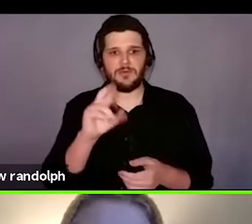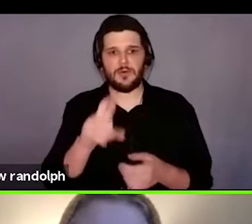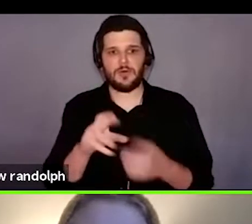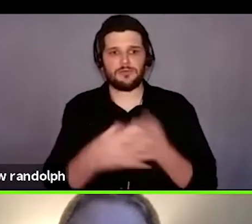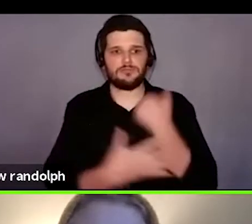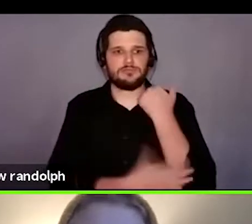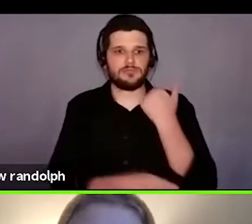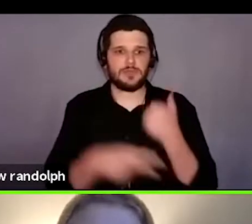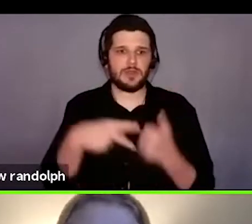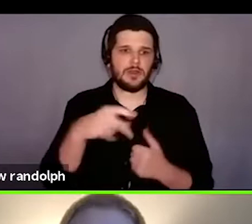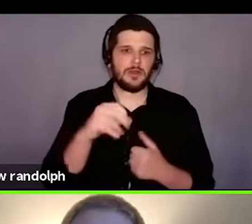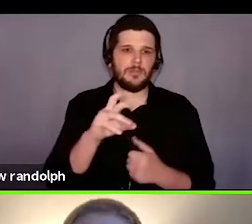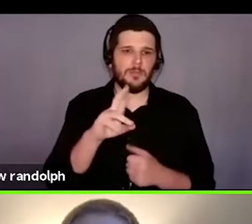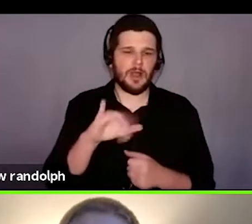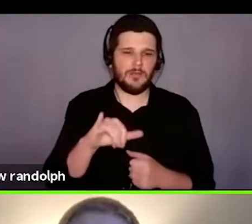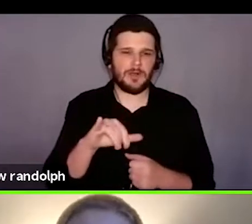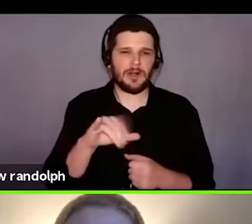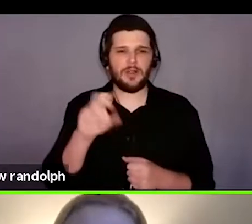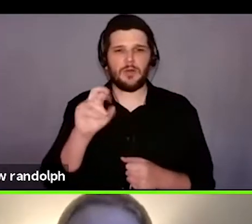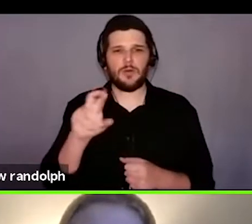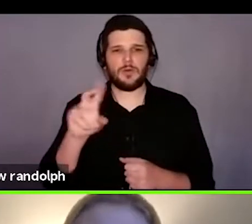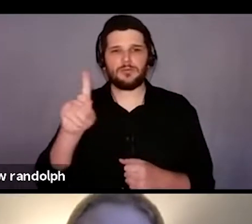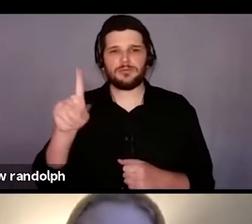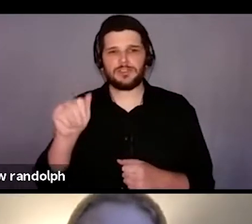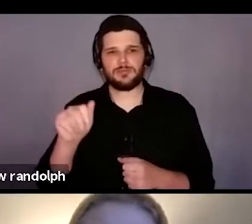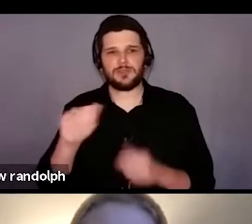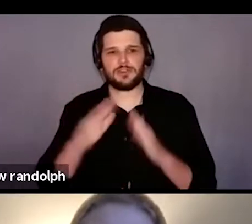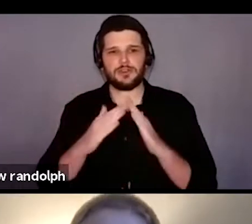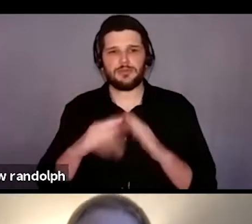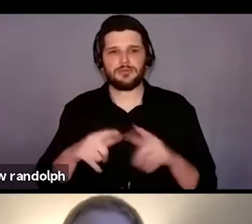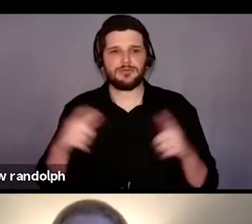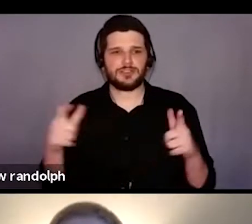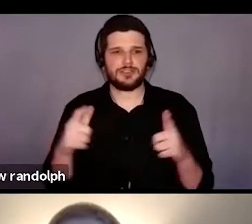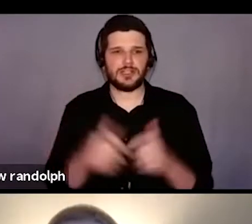and disability community in general? Yeah.